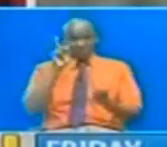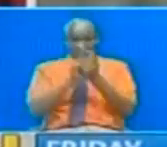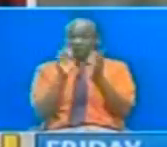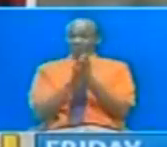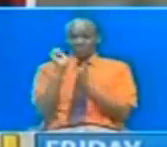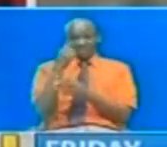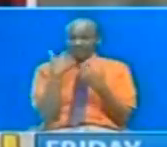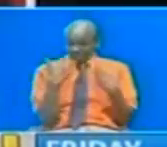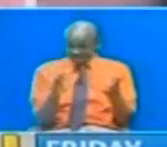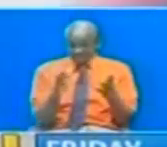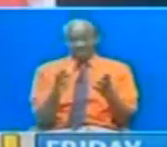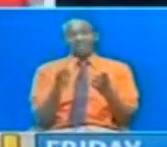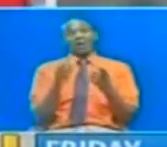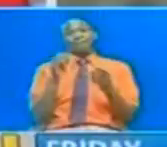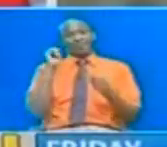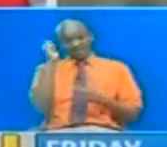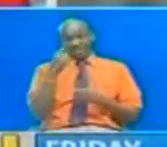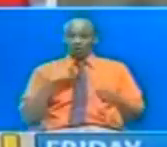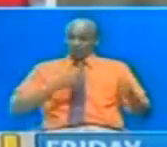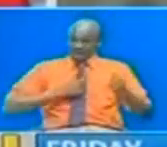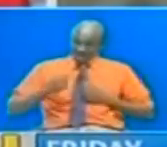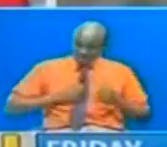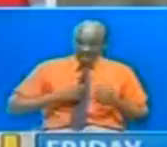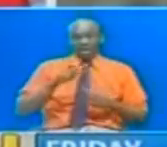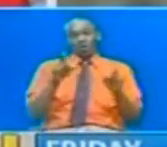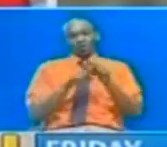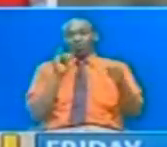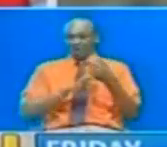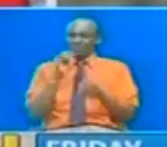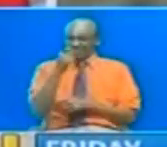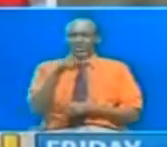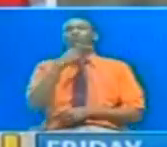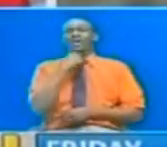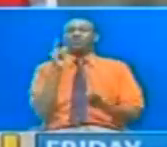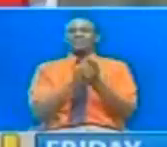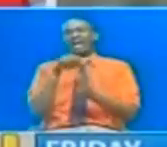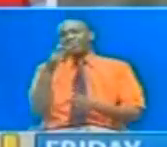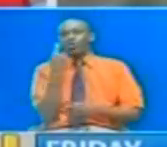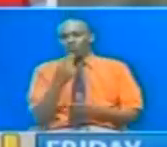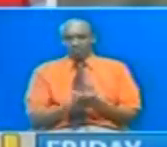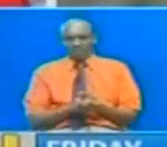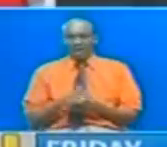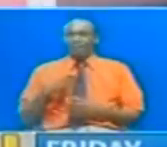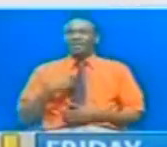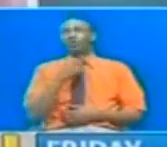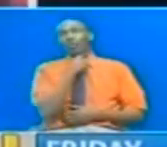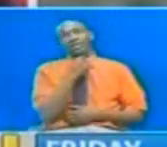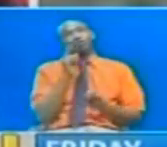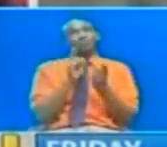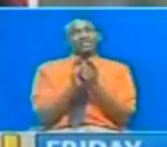Kenyatta, President Paul Kagame, First Lady, ni nani mwingine unaweza taka kumeet? mwenye neza taka